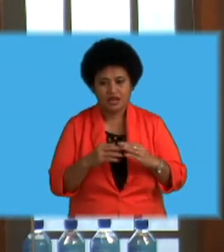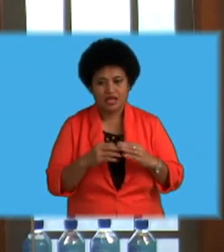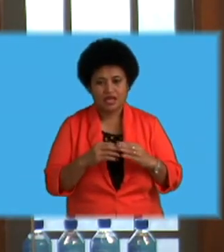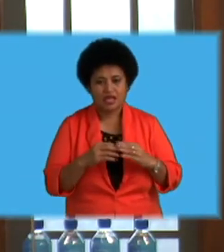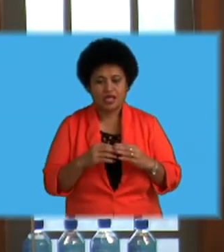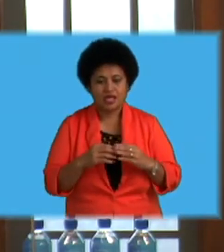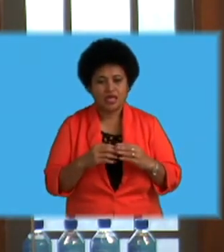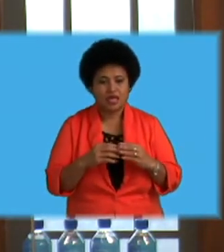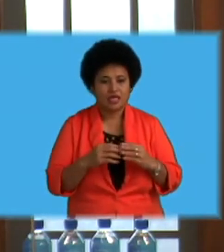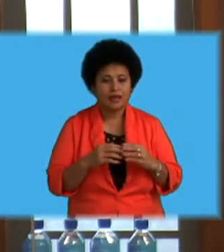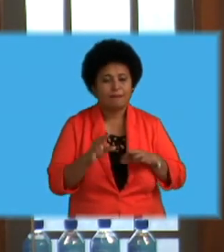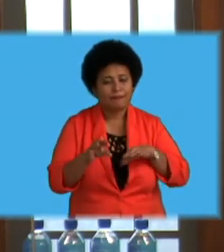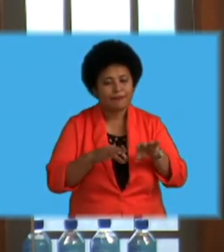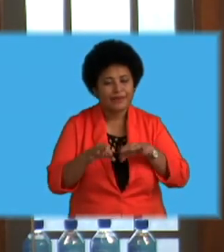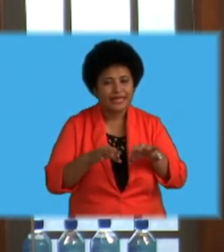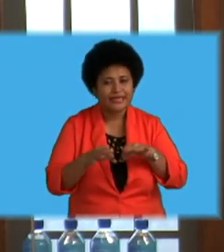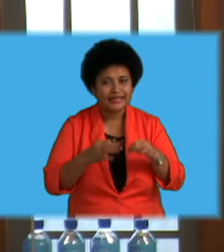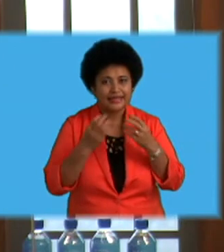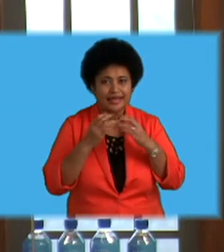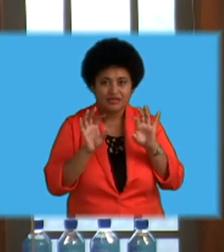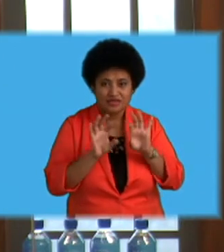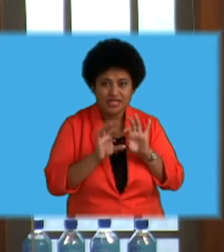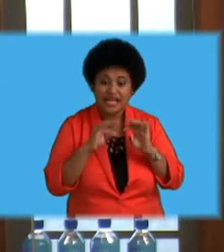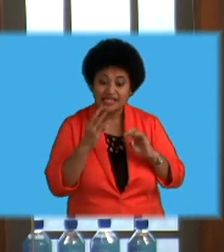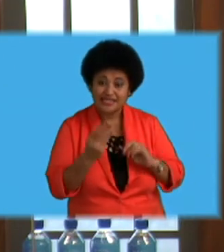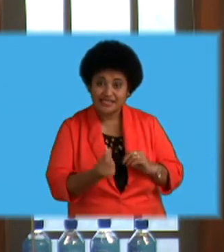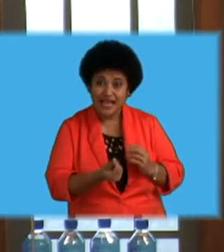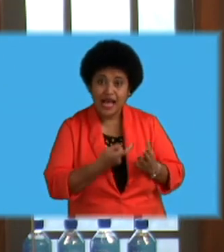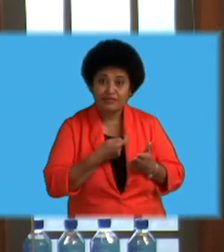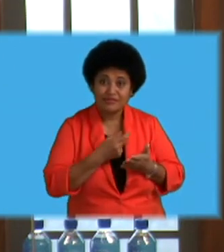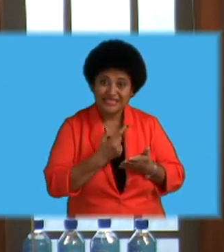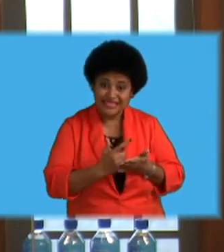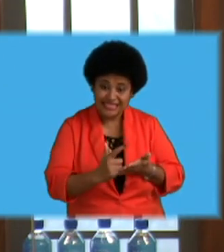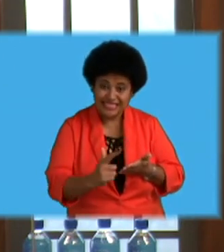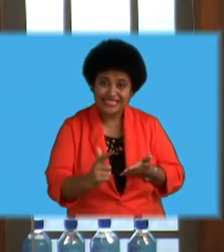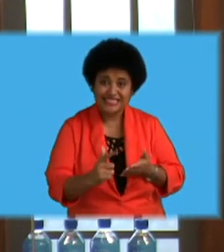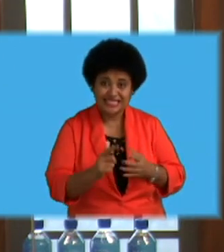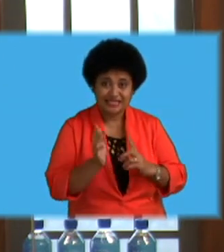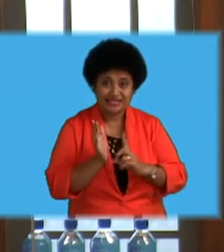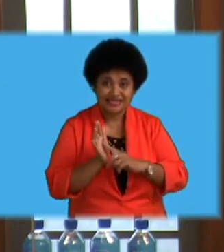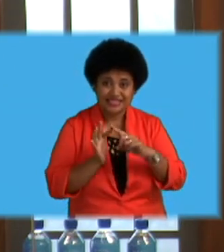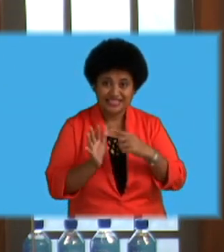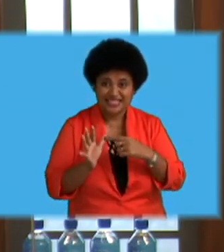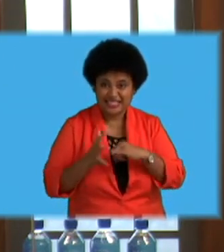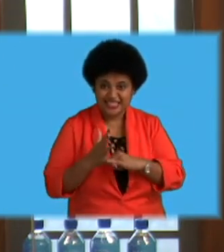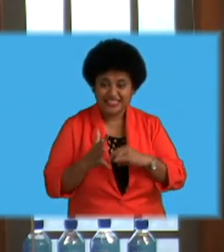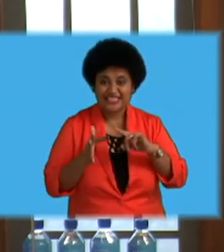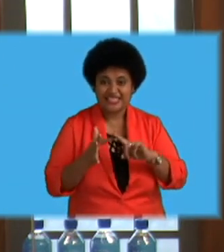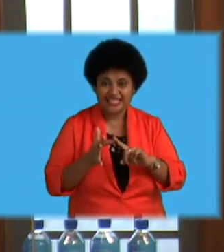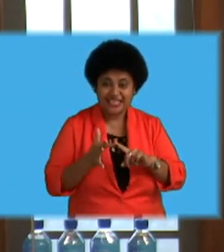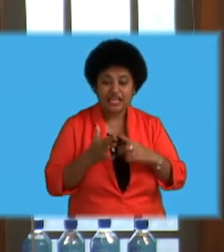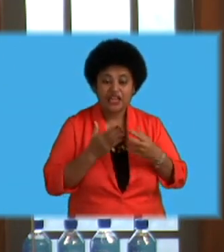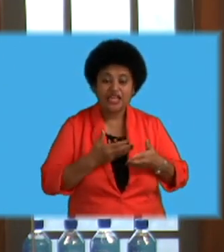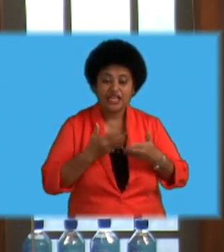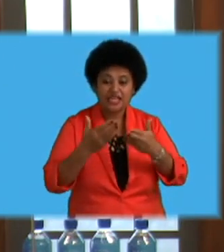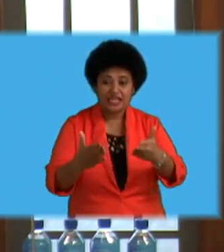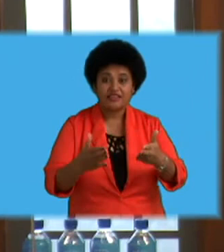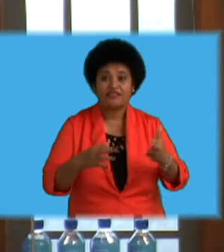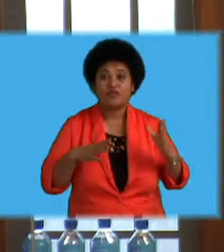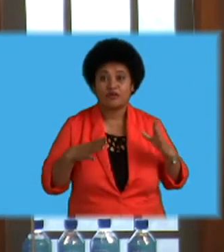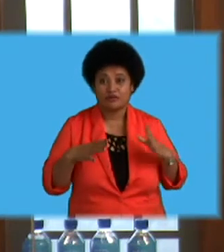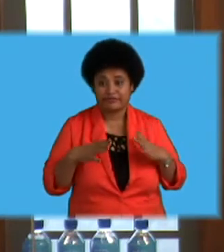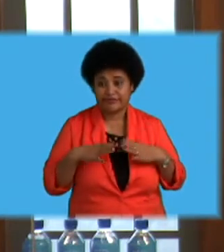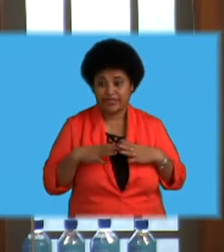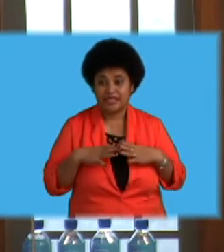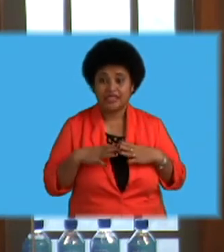some cases, leases are being issued ad hoc basis, and they are